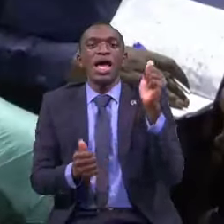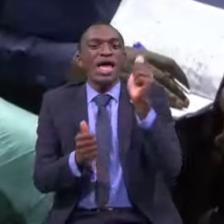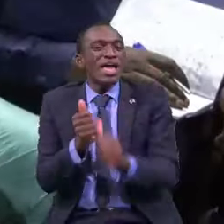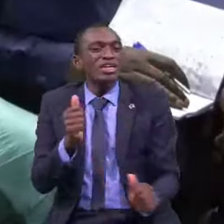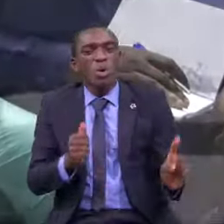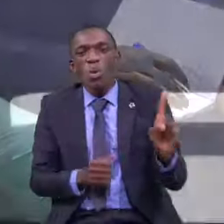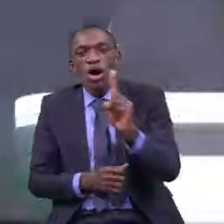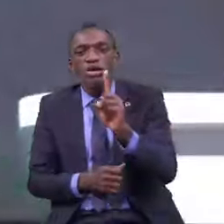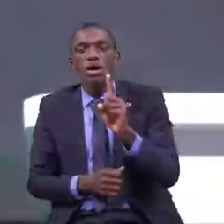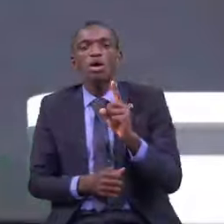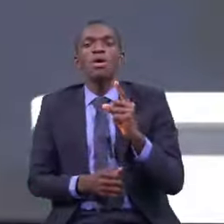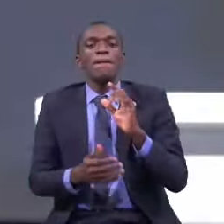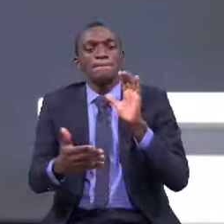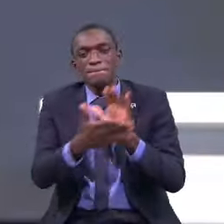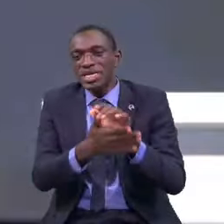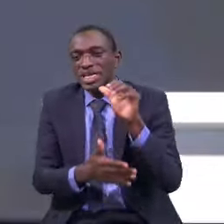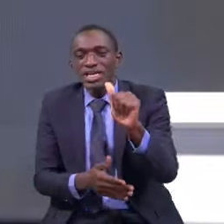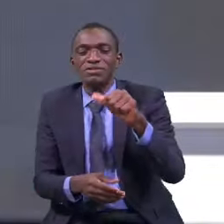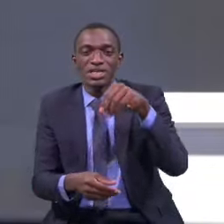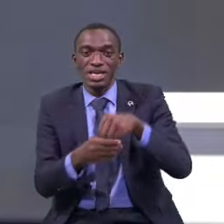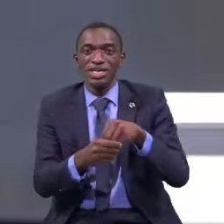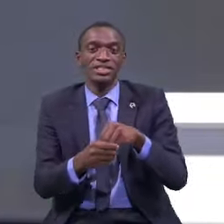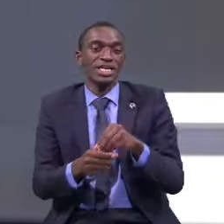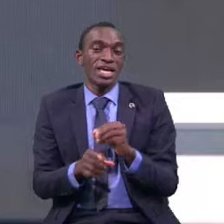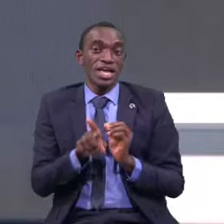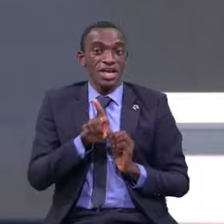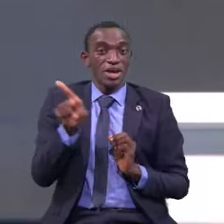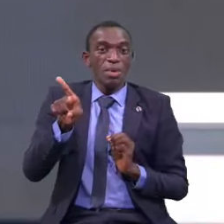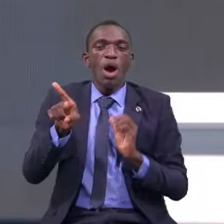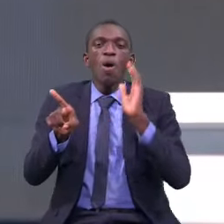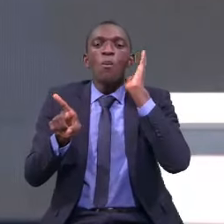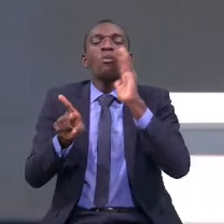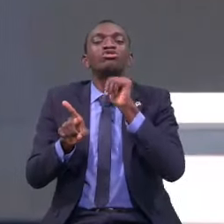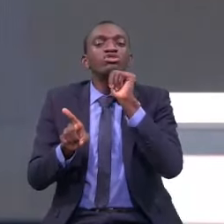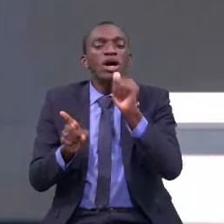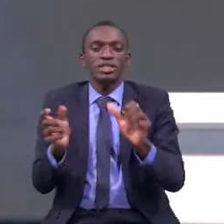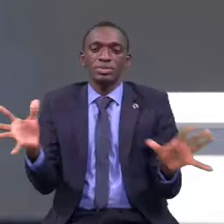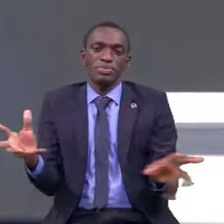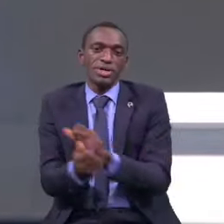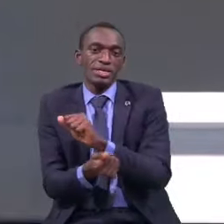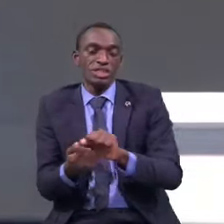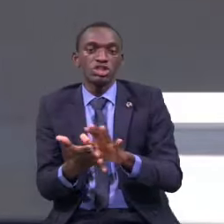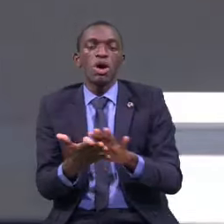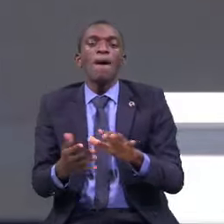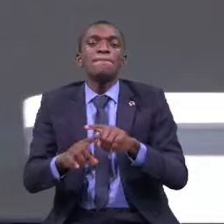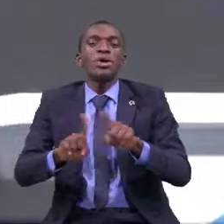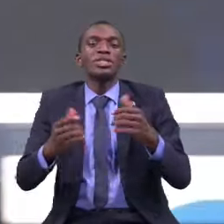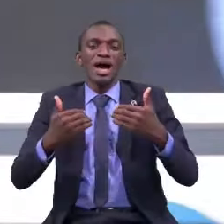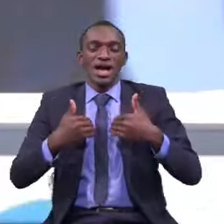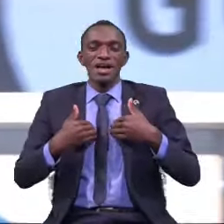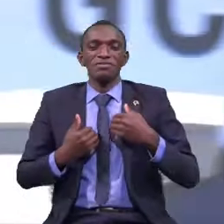Whosoever believes in him will not perish, but have everlasting